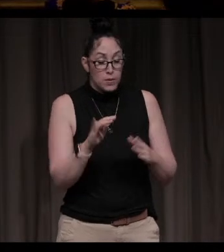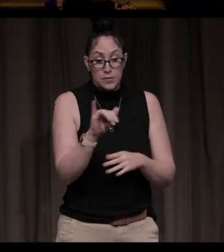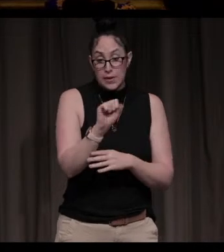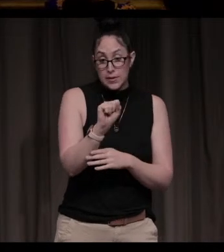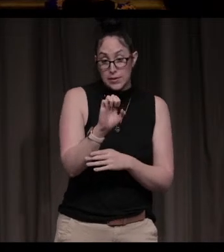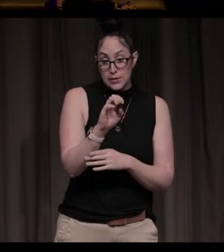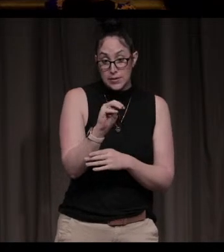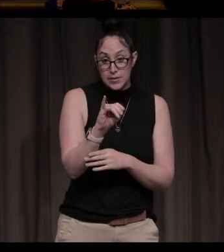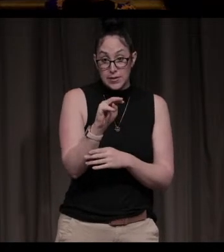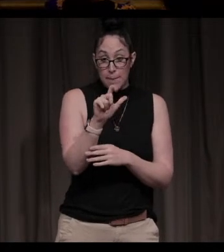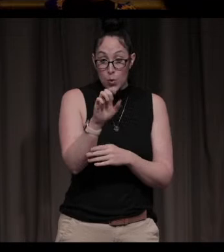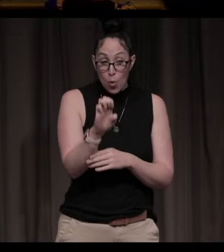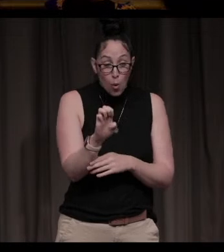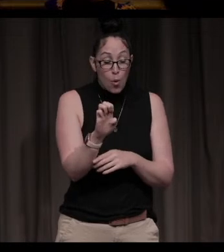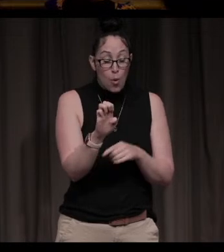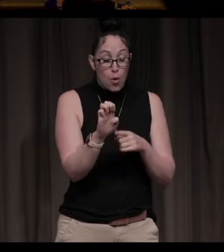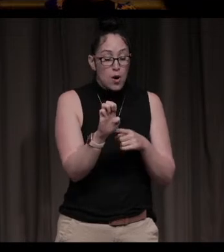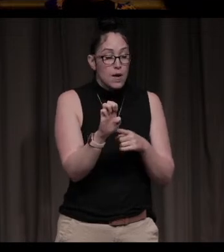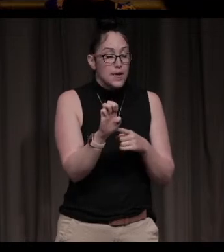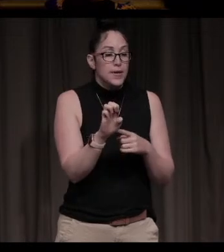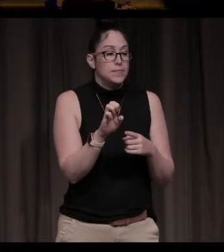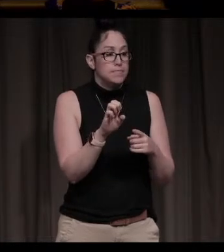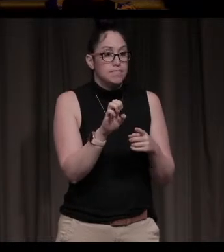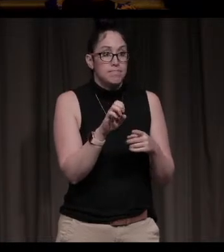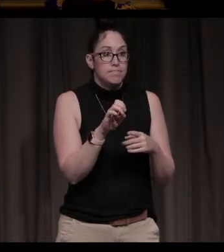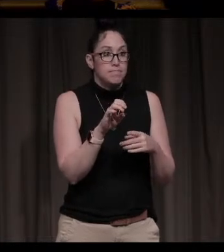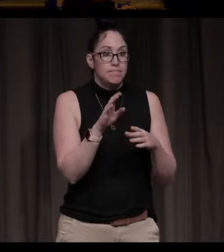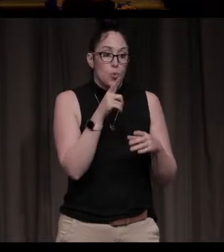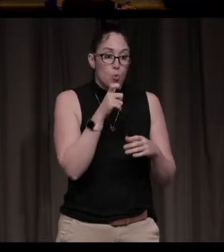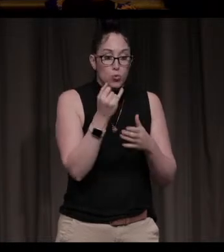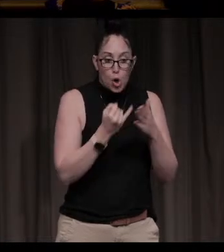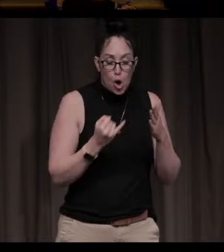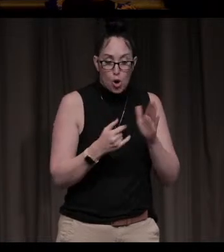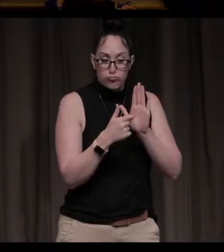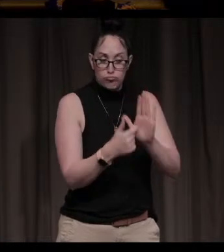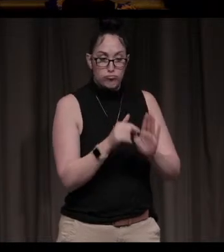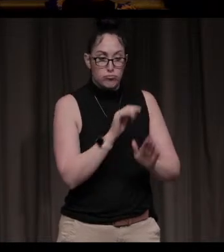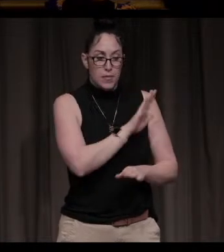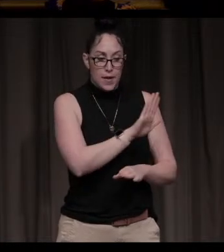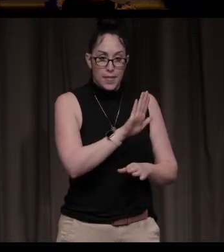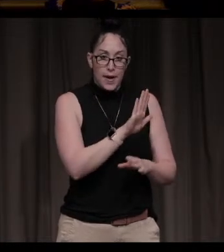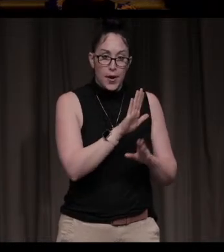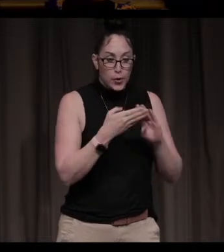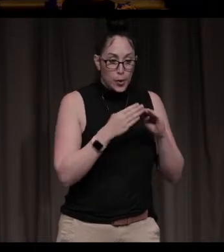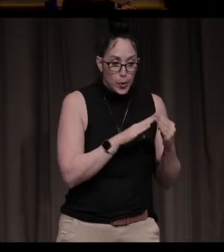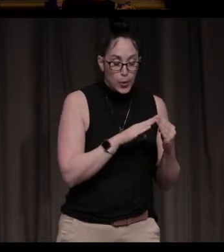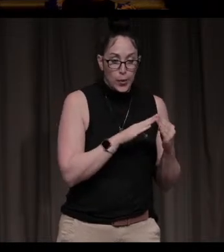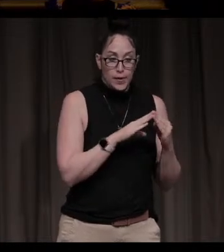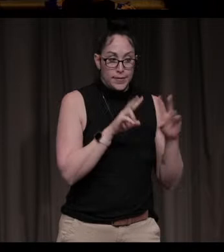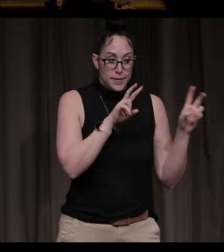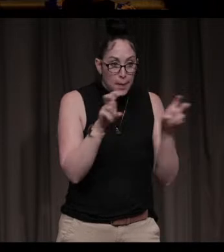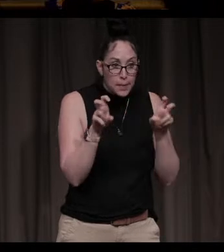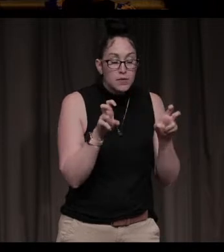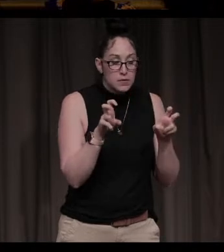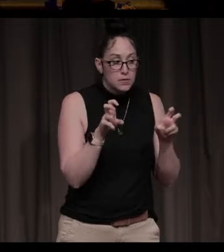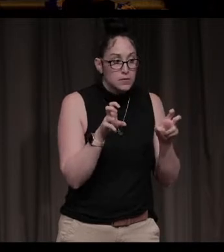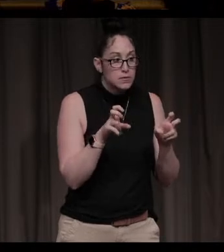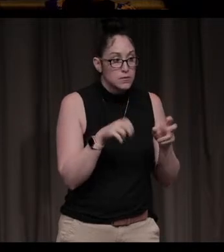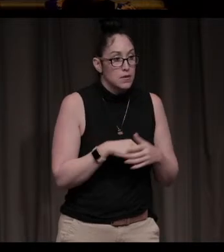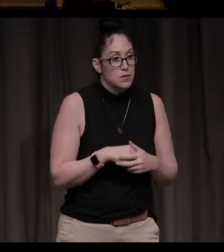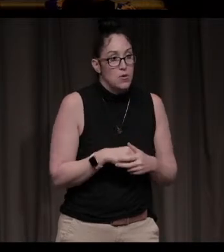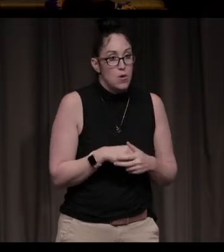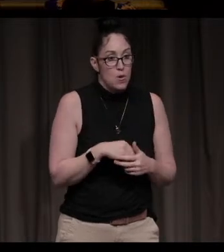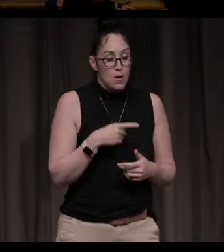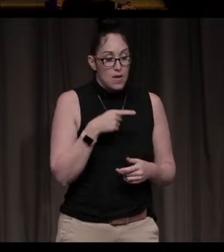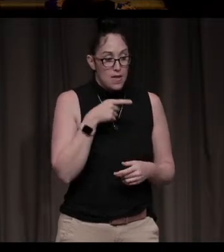about Seminole topics or Indigenous topics, are doing so as a way of like self-identifying and regaining that